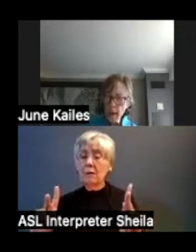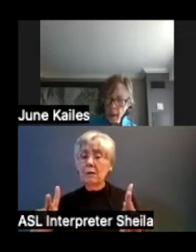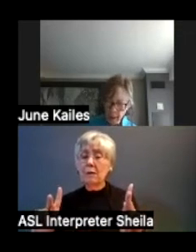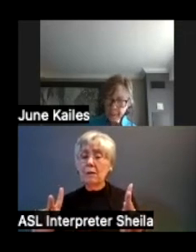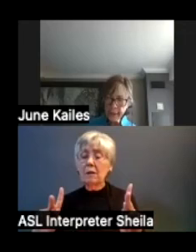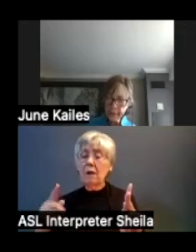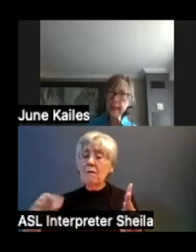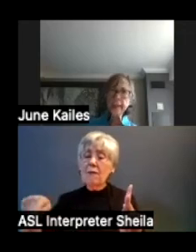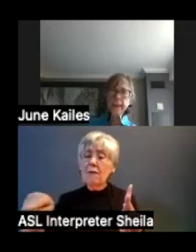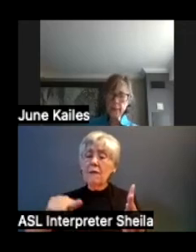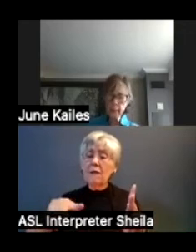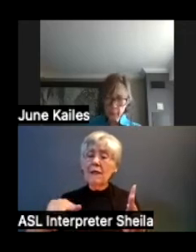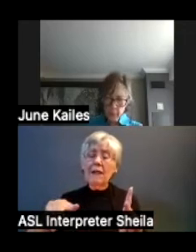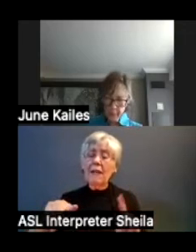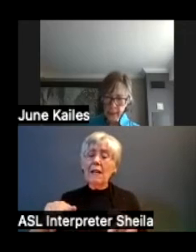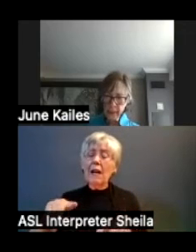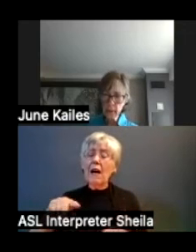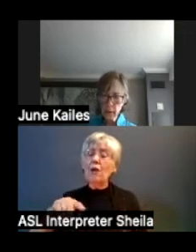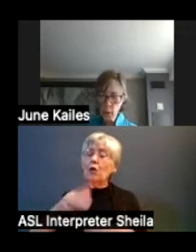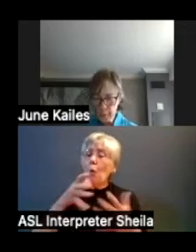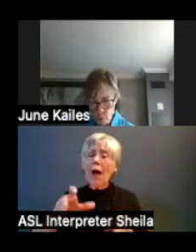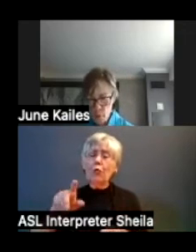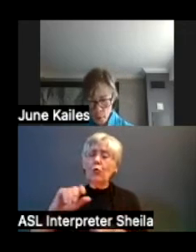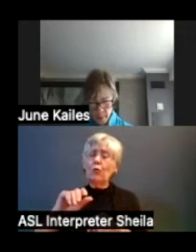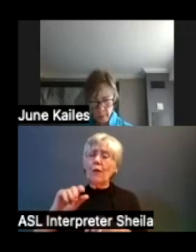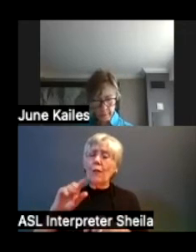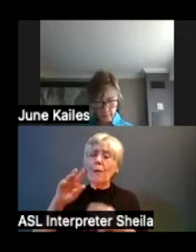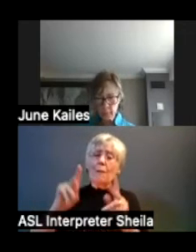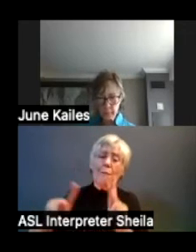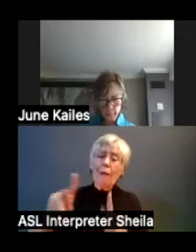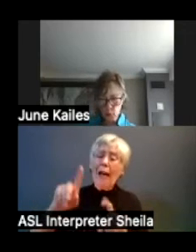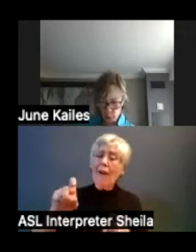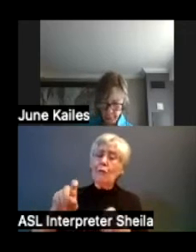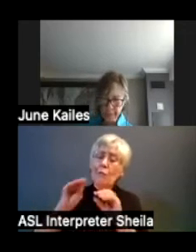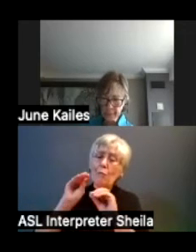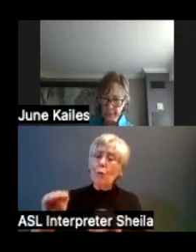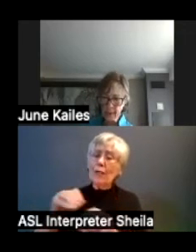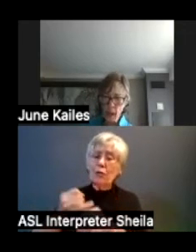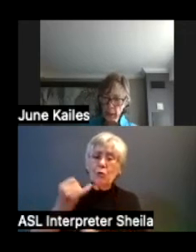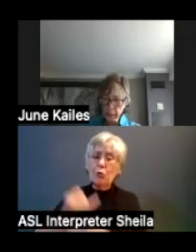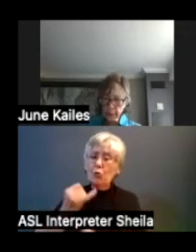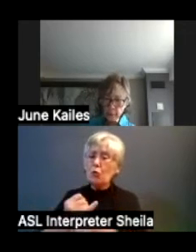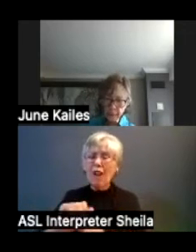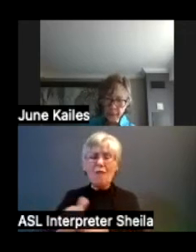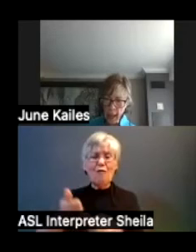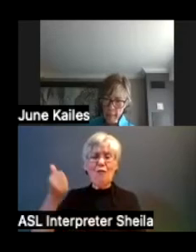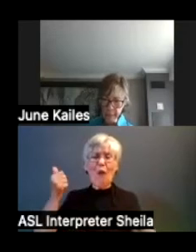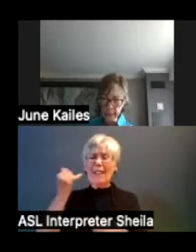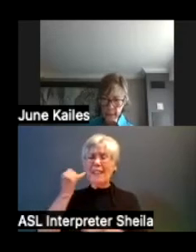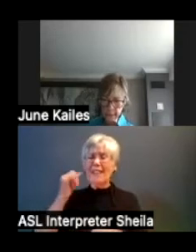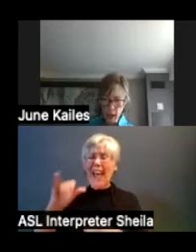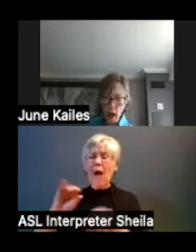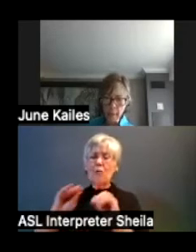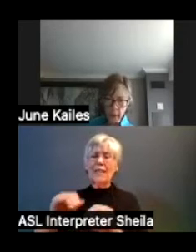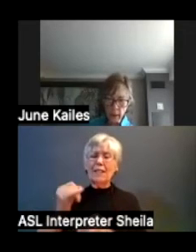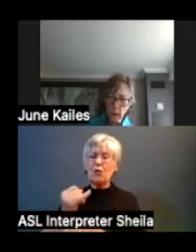avoid unnecessary institutionalization or inappropriate institutionalization that sometimes happens